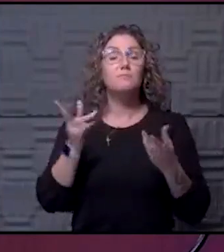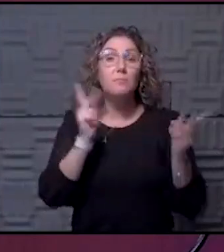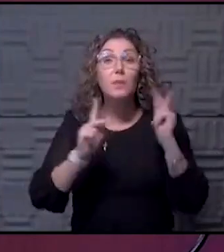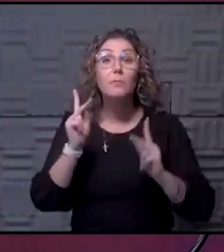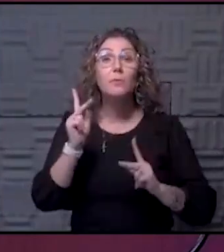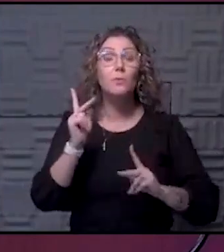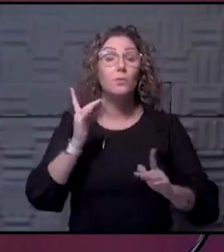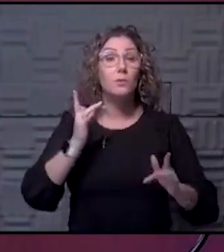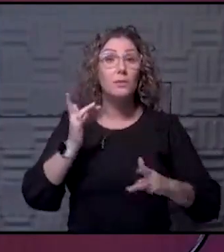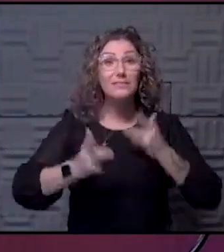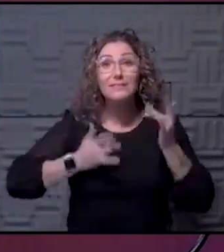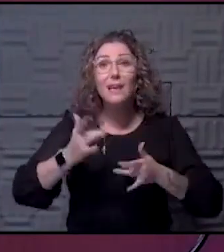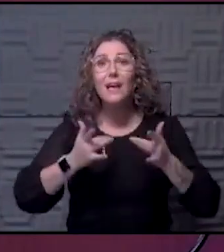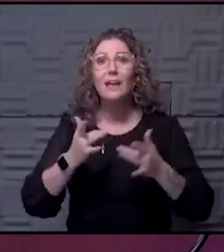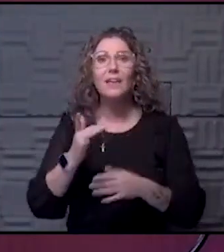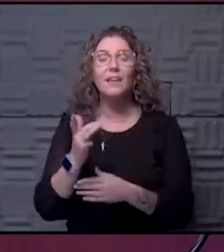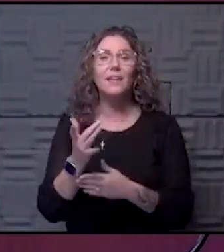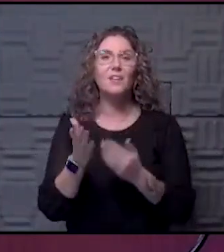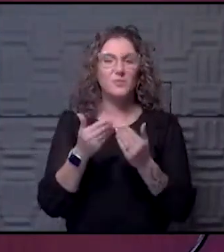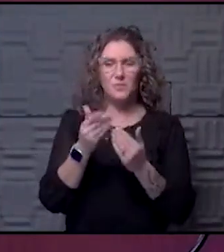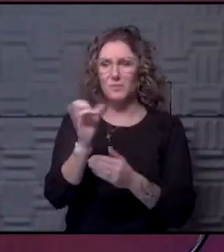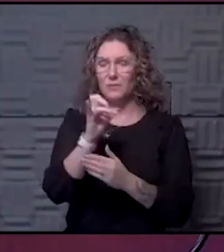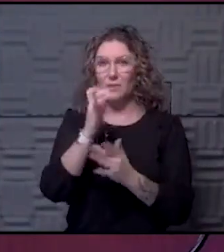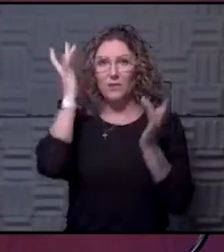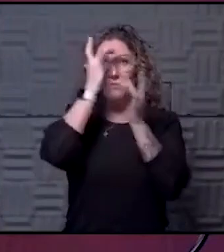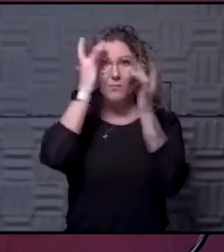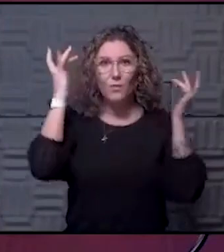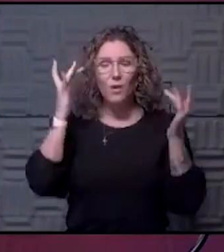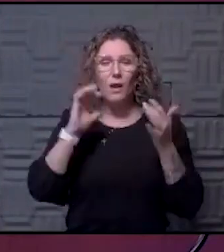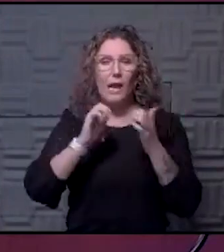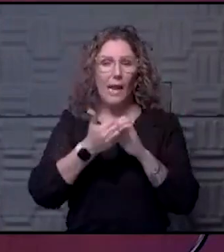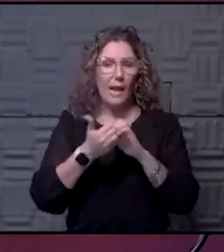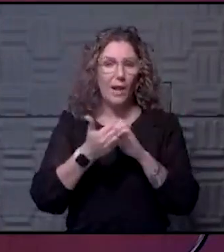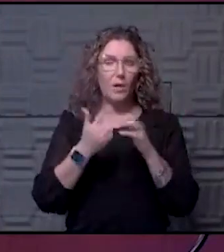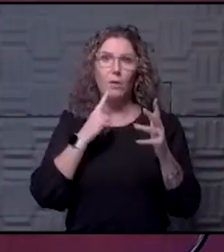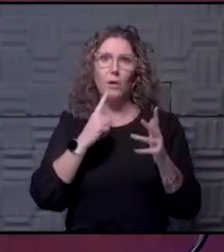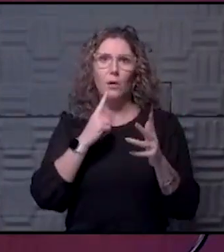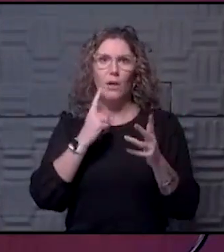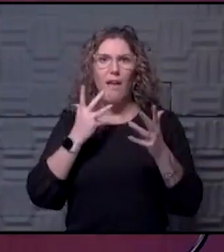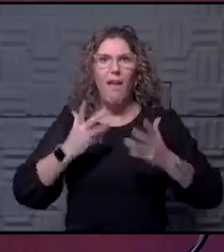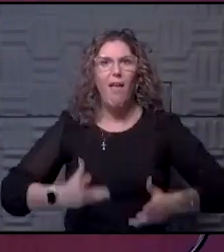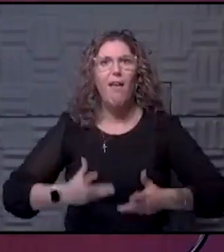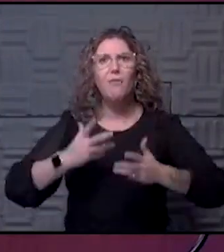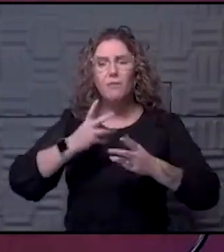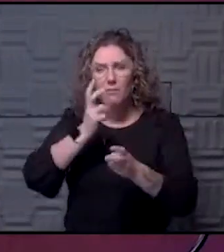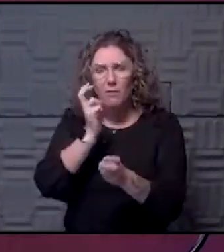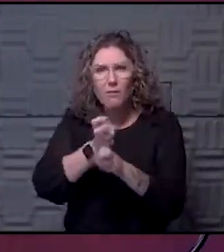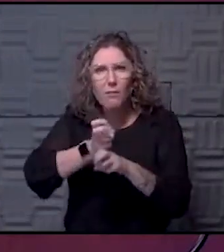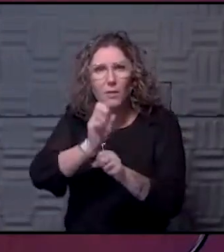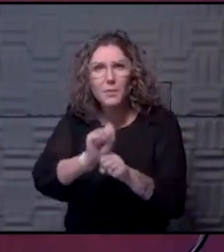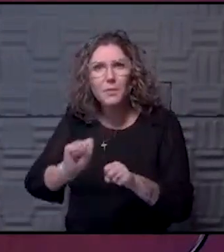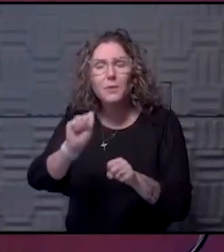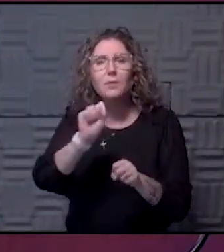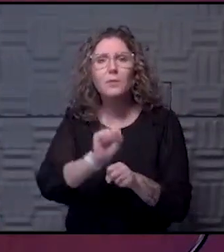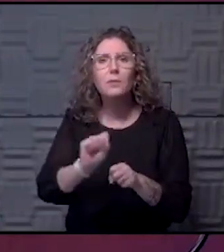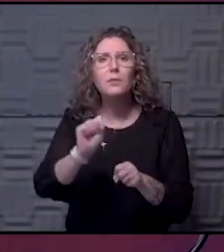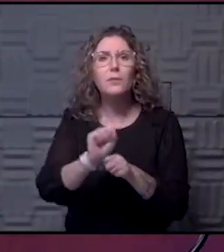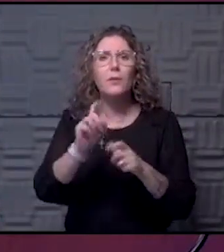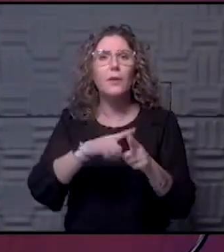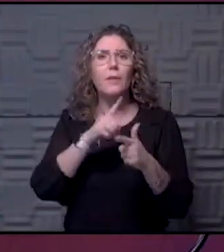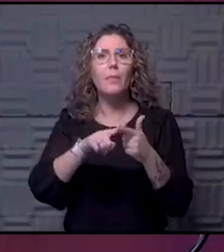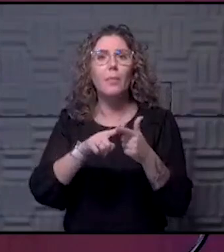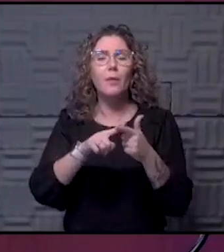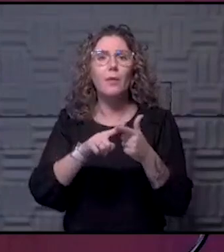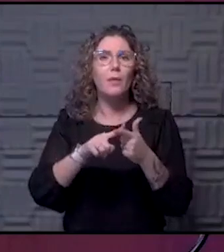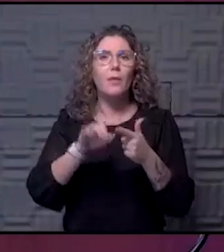excited about that. It was almost like we kind of forgot how heavy and hard the work was. And then we got that